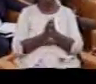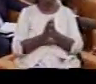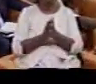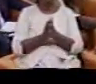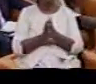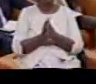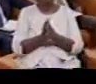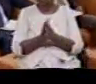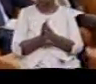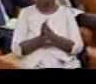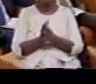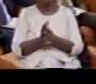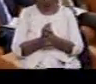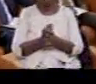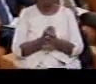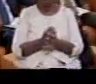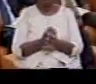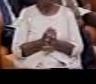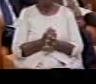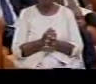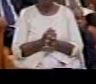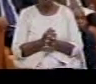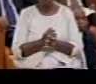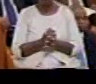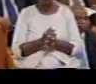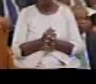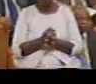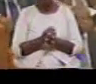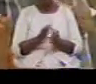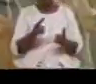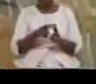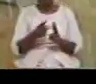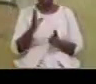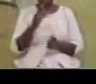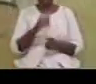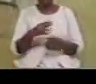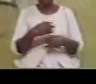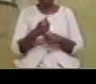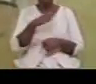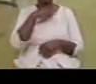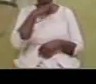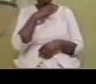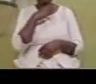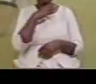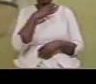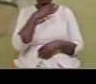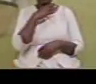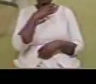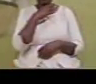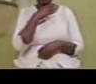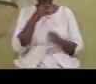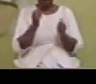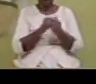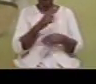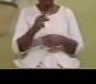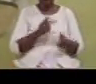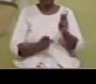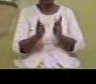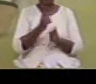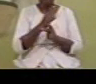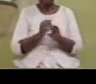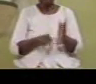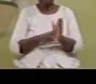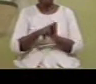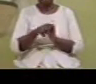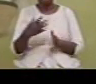defile yourself with any manner of creeping things that creepeth upon the earth." And